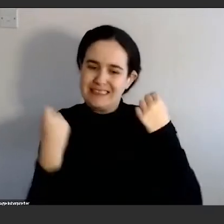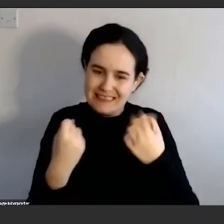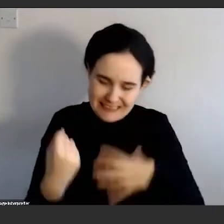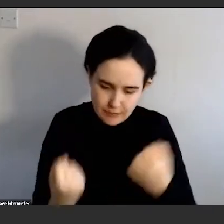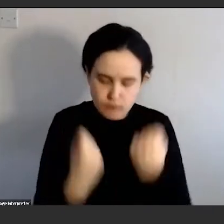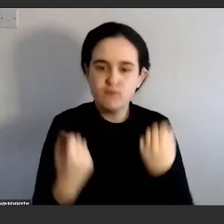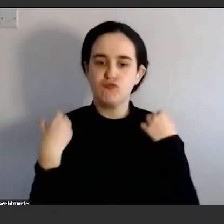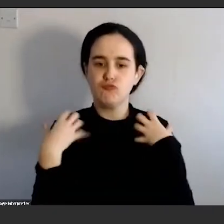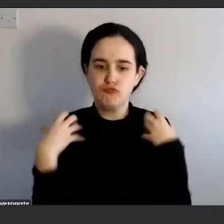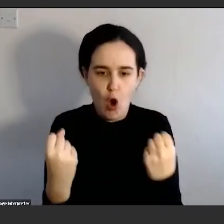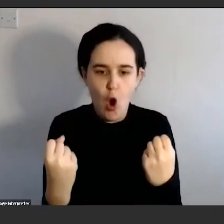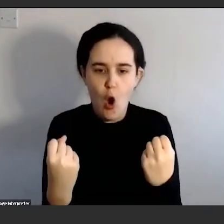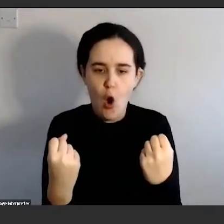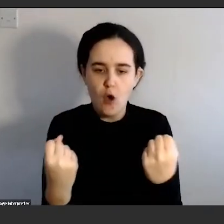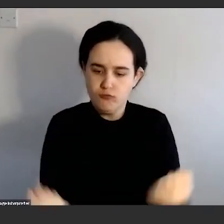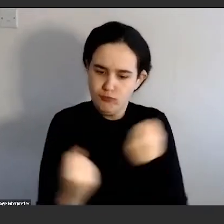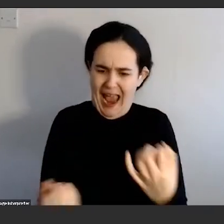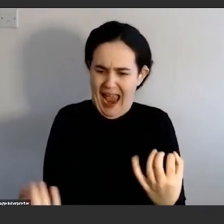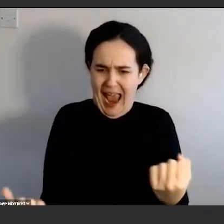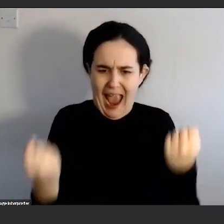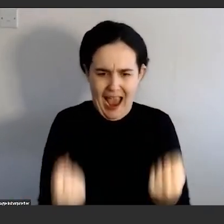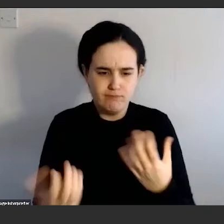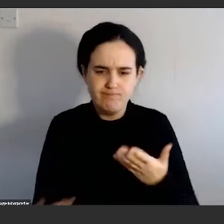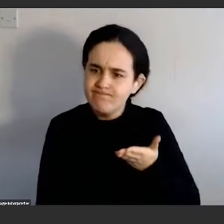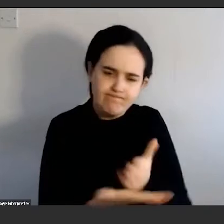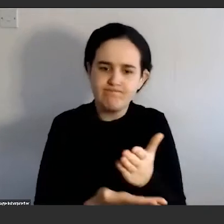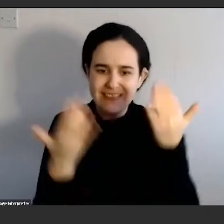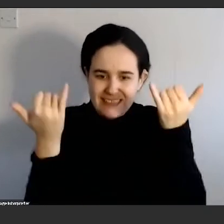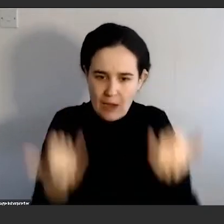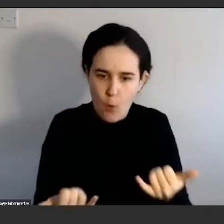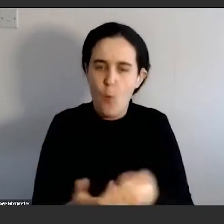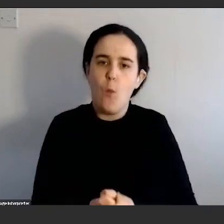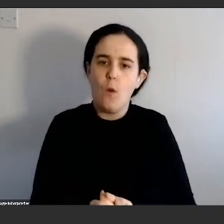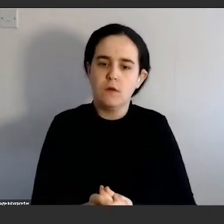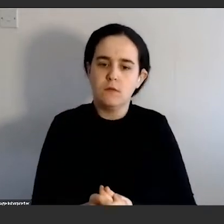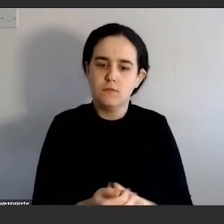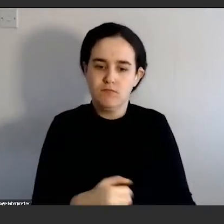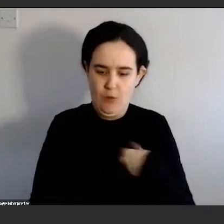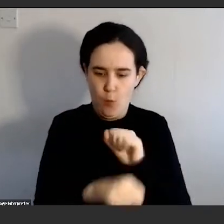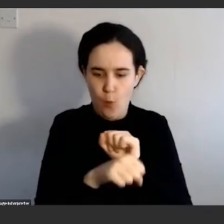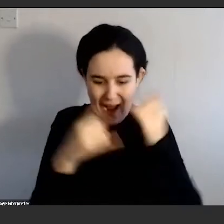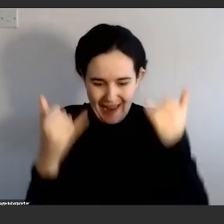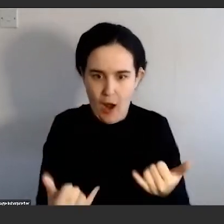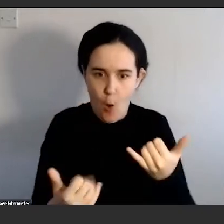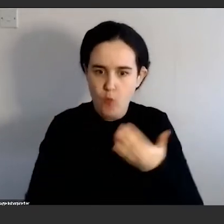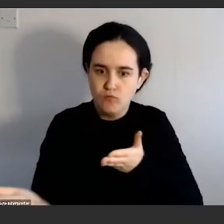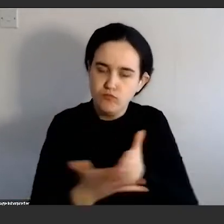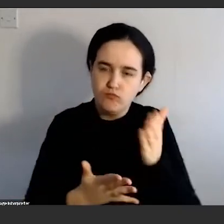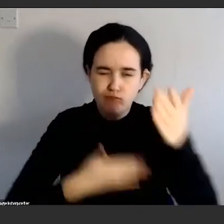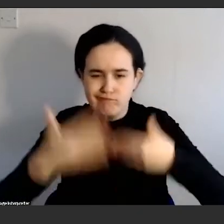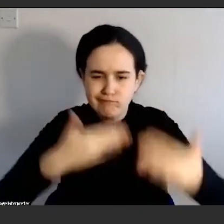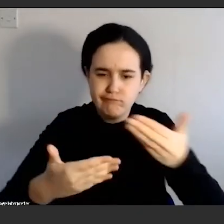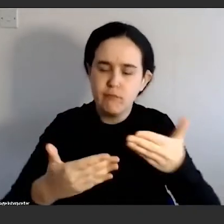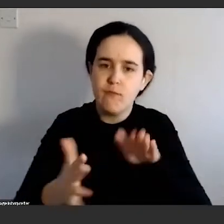devastating inequalities faced by persons with disabilities. We must